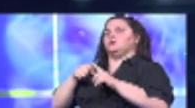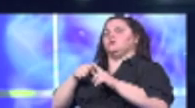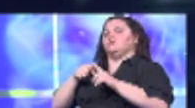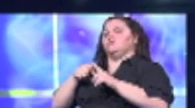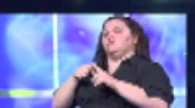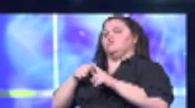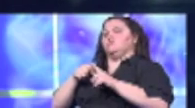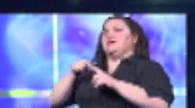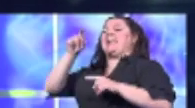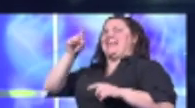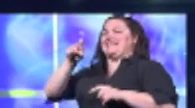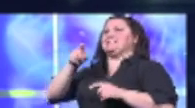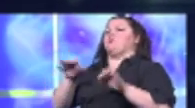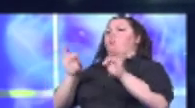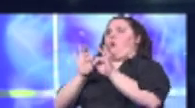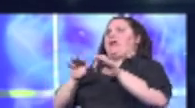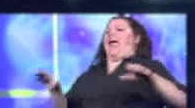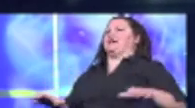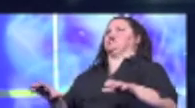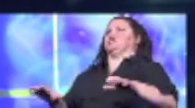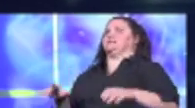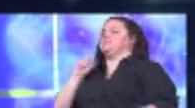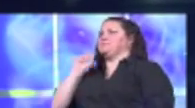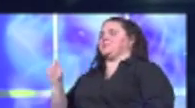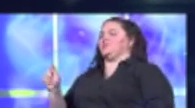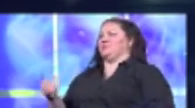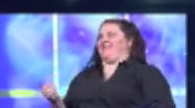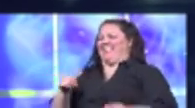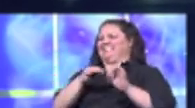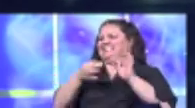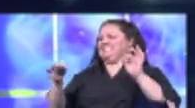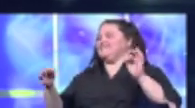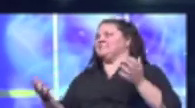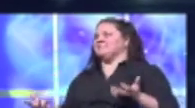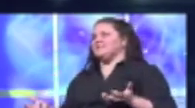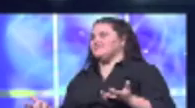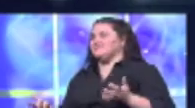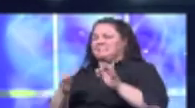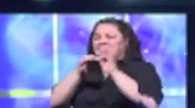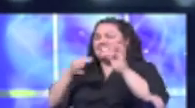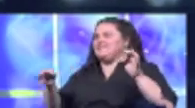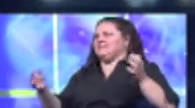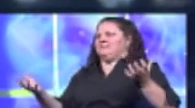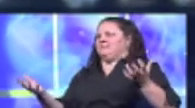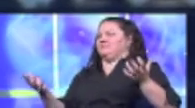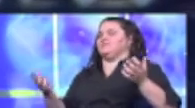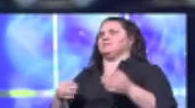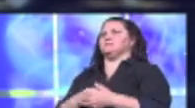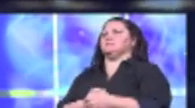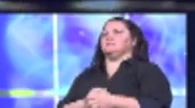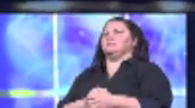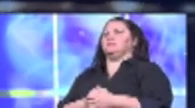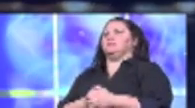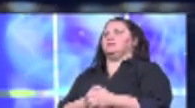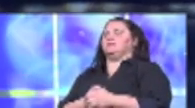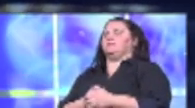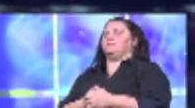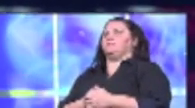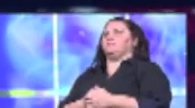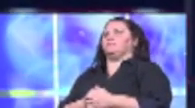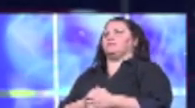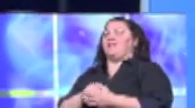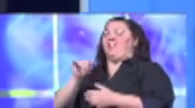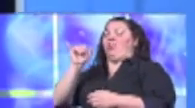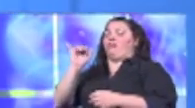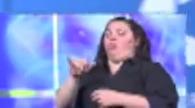appropriate remedial action. That's what it said. And yet in that subtle frame, in that